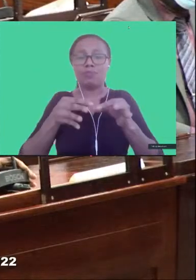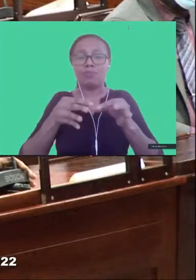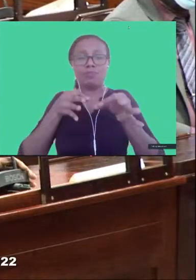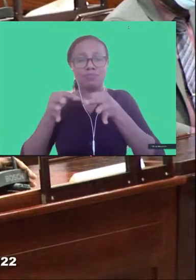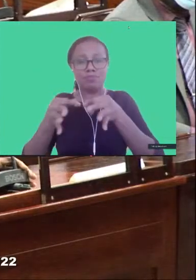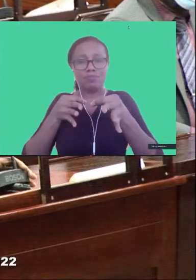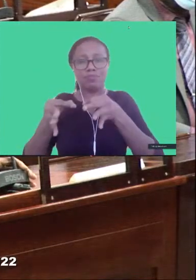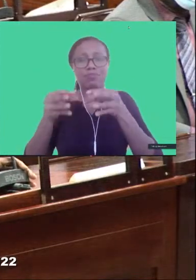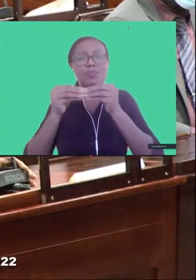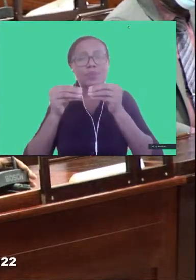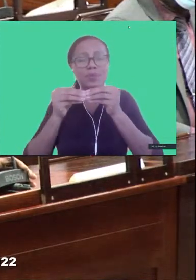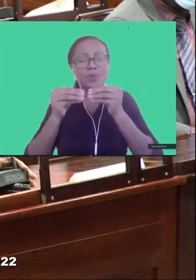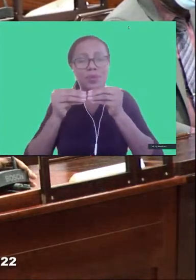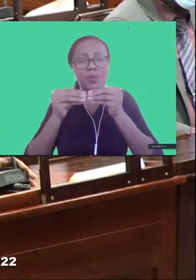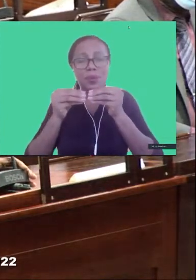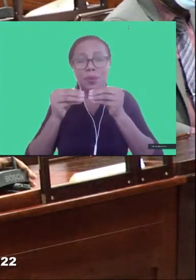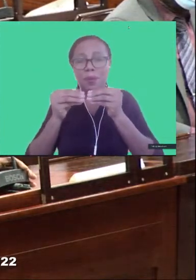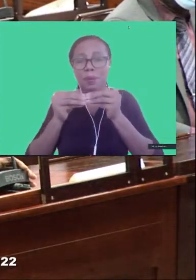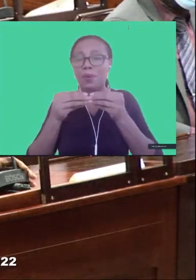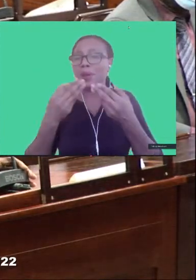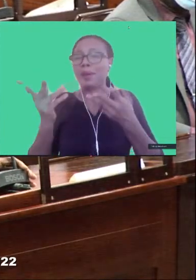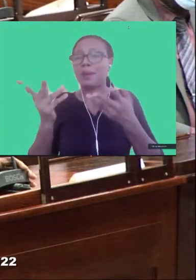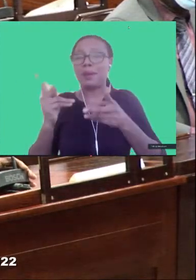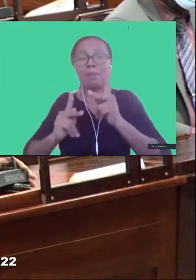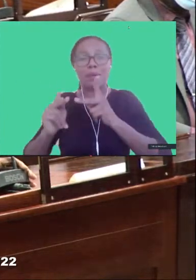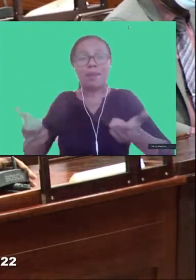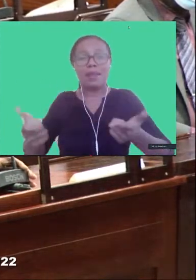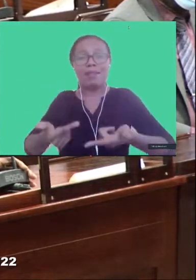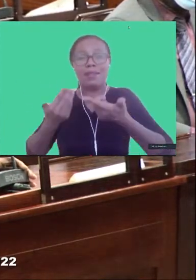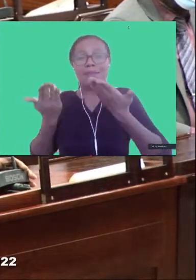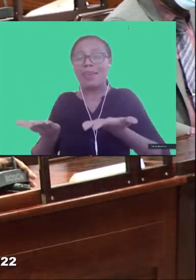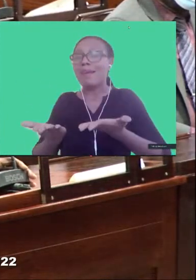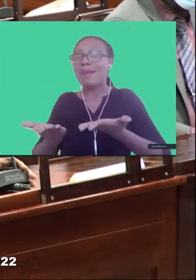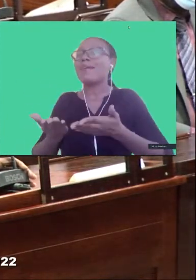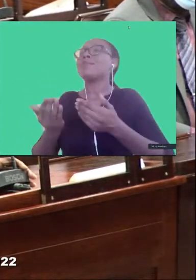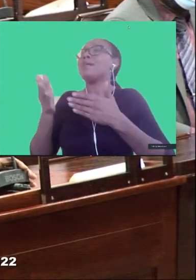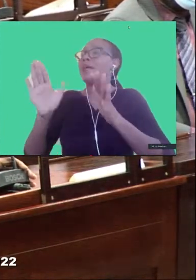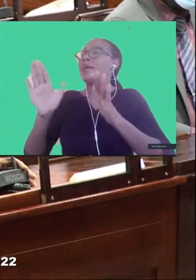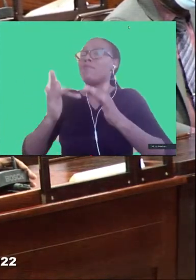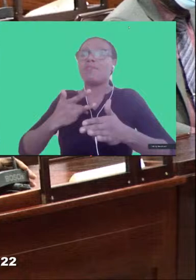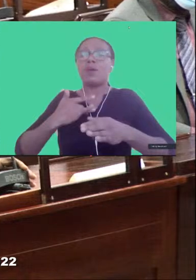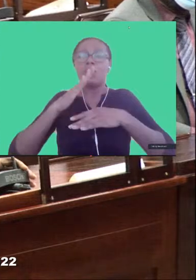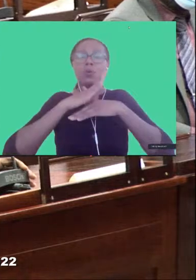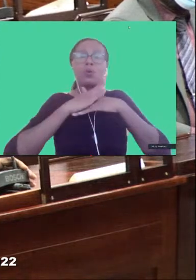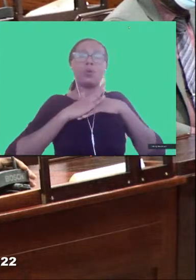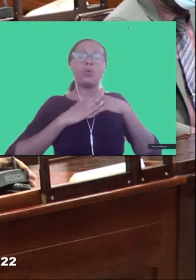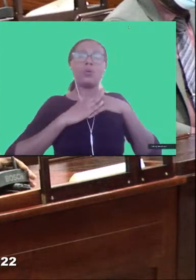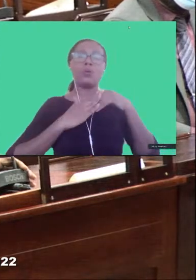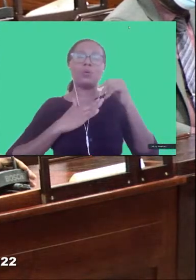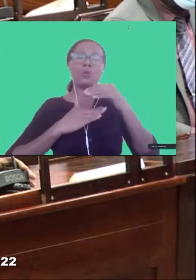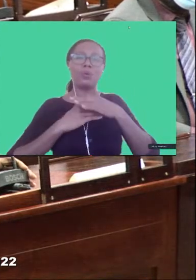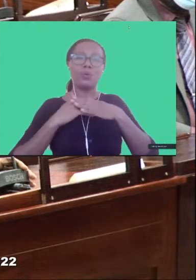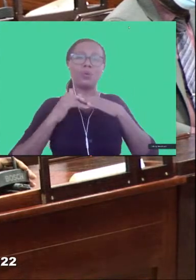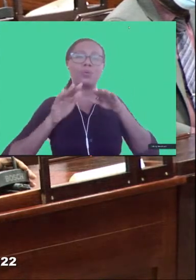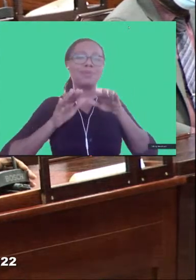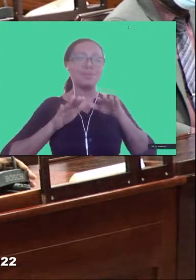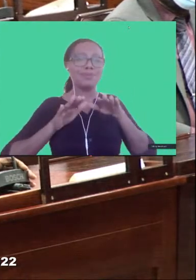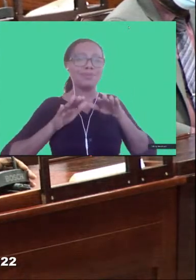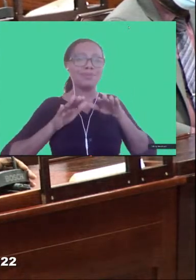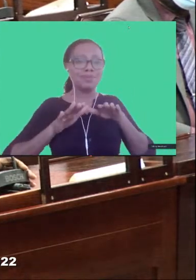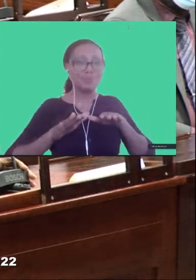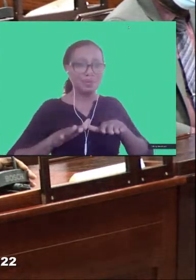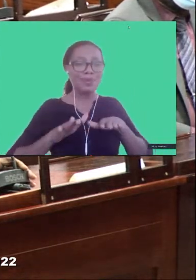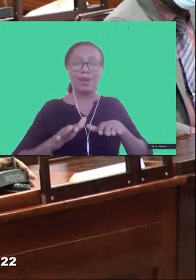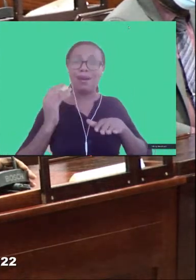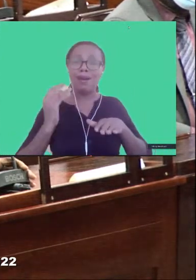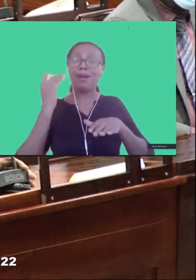sustainable development plan that allows every single Barbadian to have a sense of ownership in the renewable